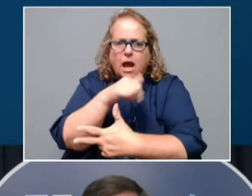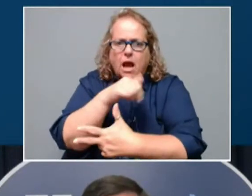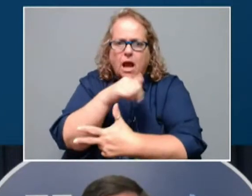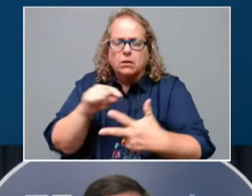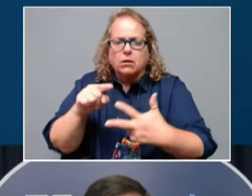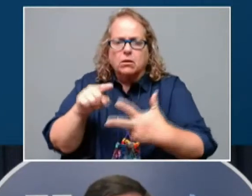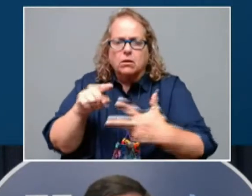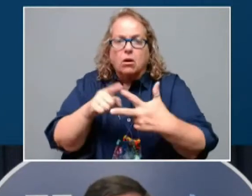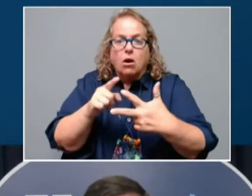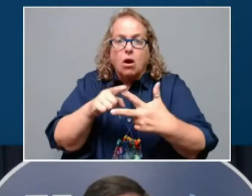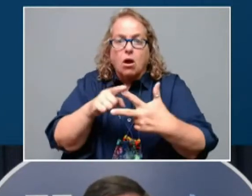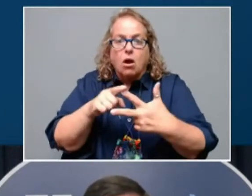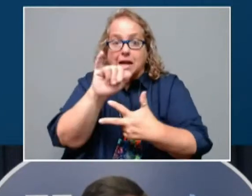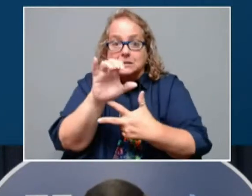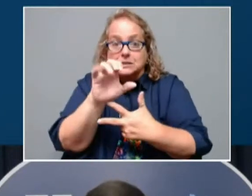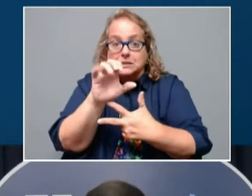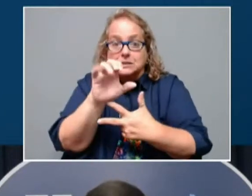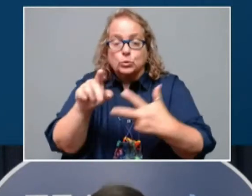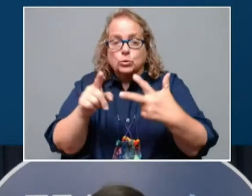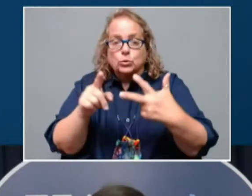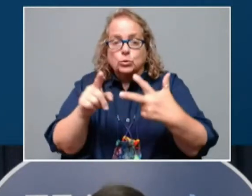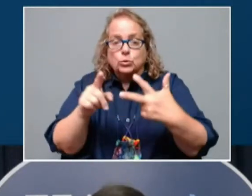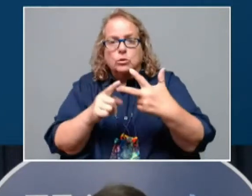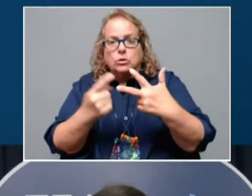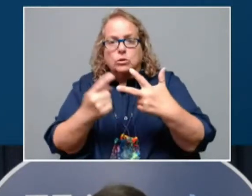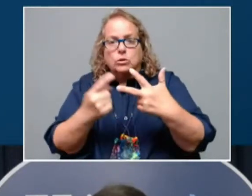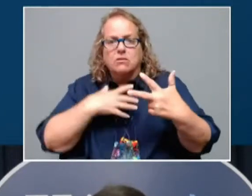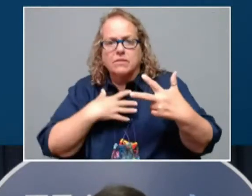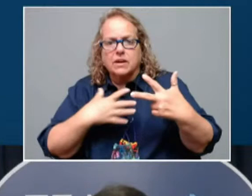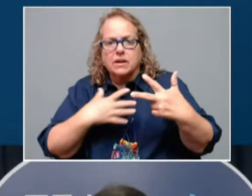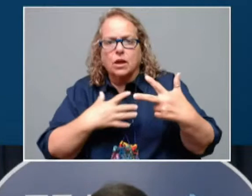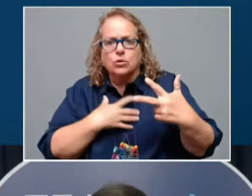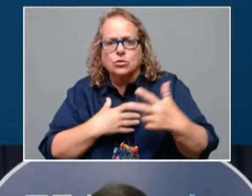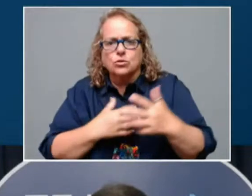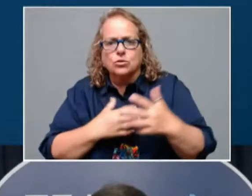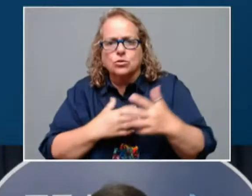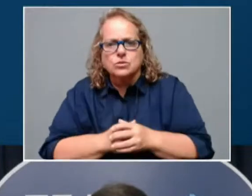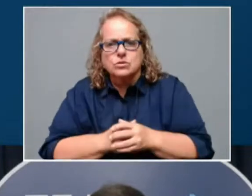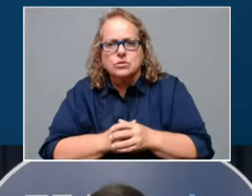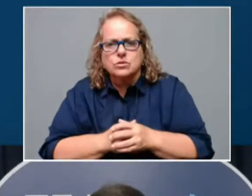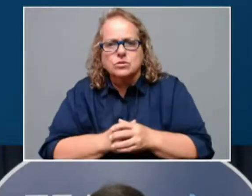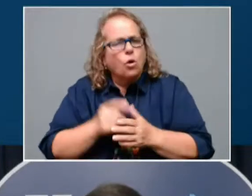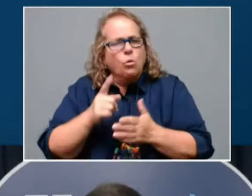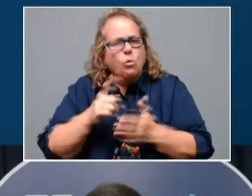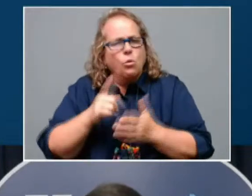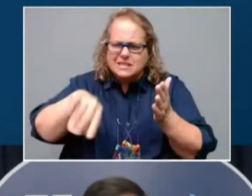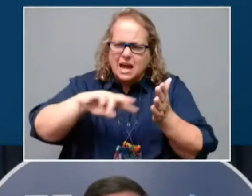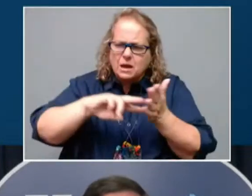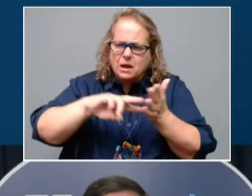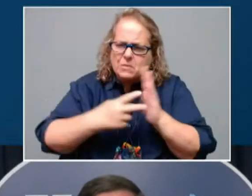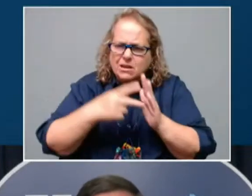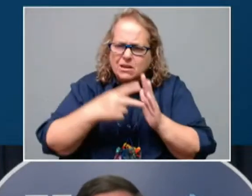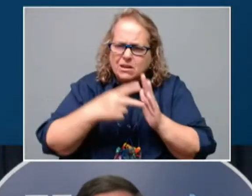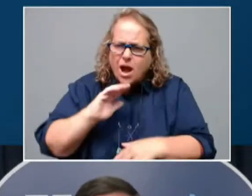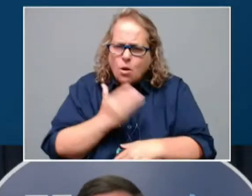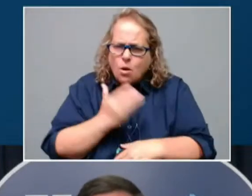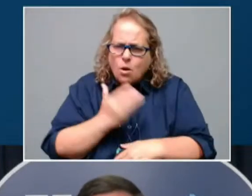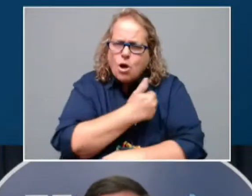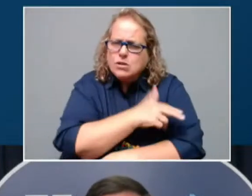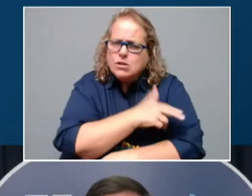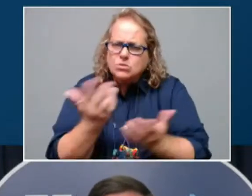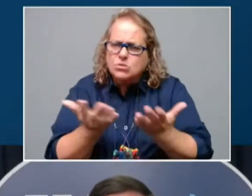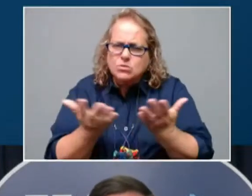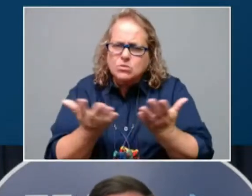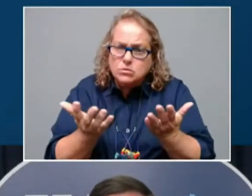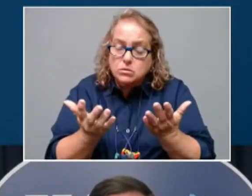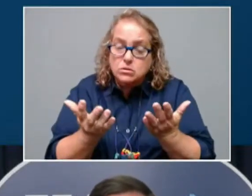it's only increasing. So what does that mean for our hospitals? We have between 21 and